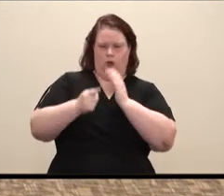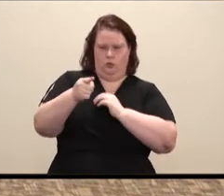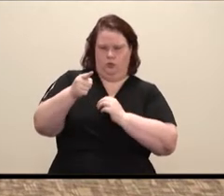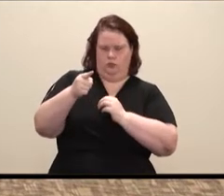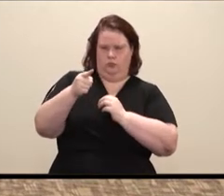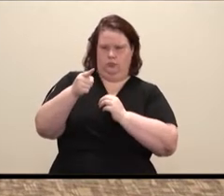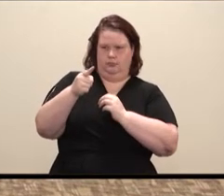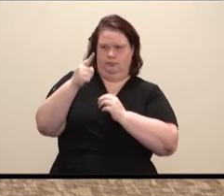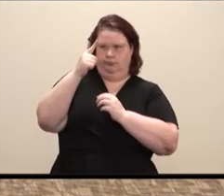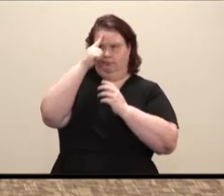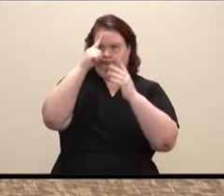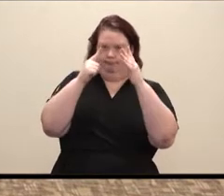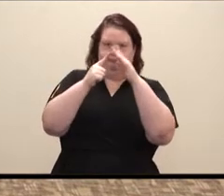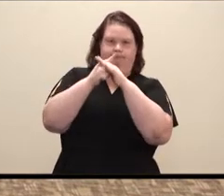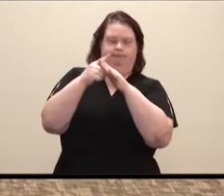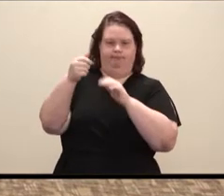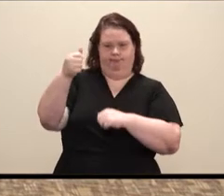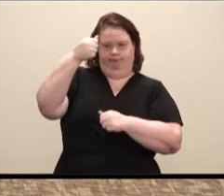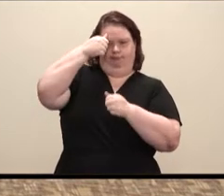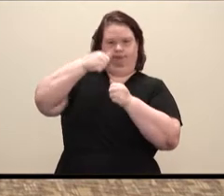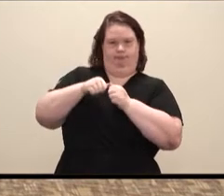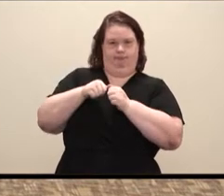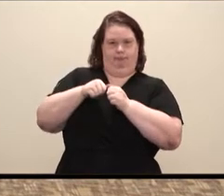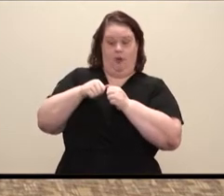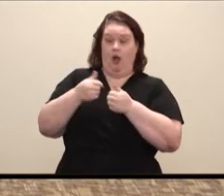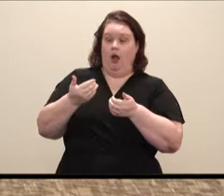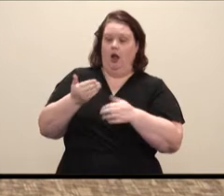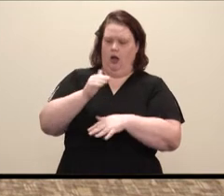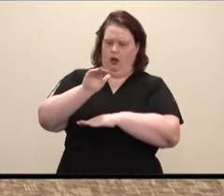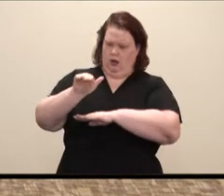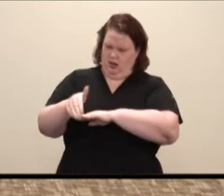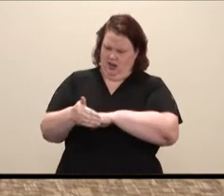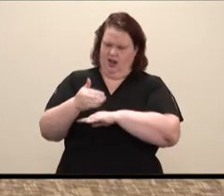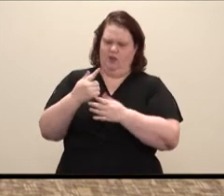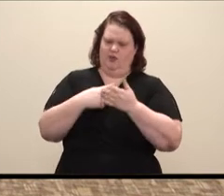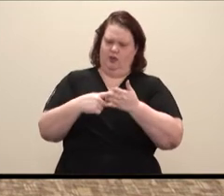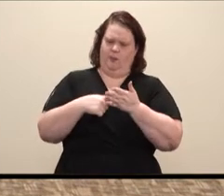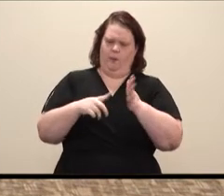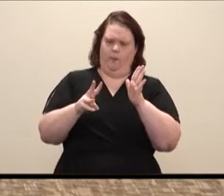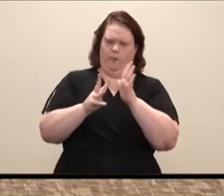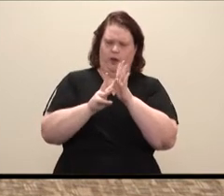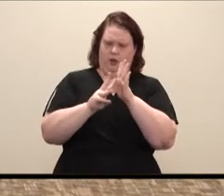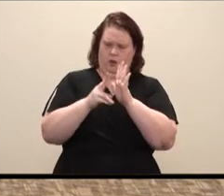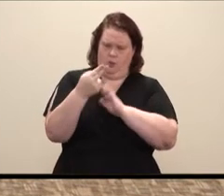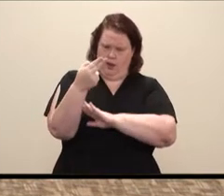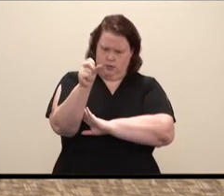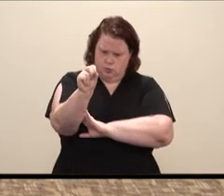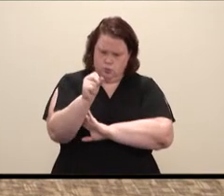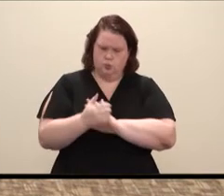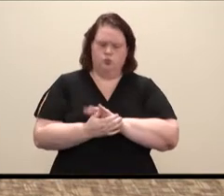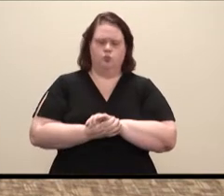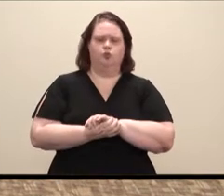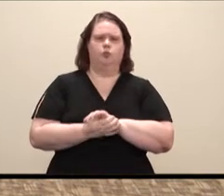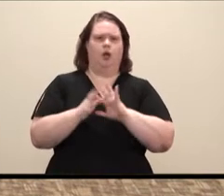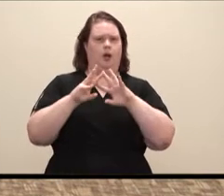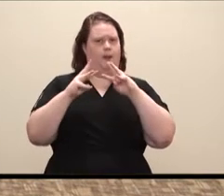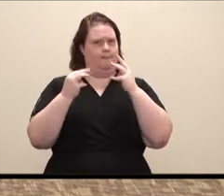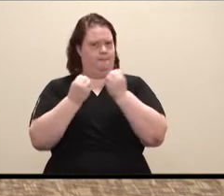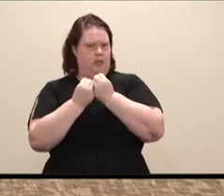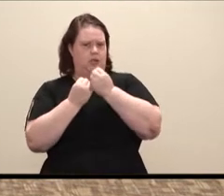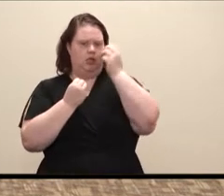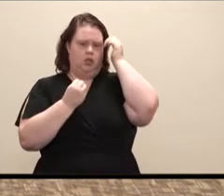had our night was spent talking about Waco High School, and the committee landed